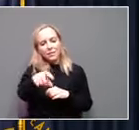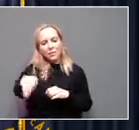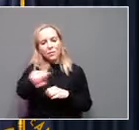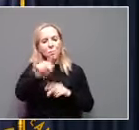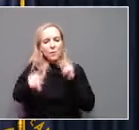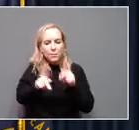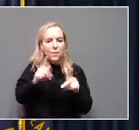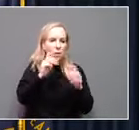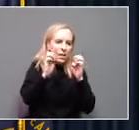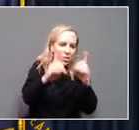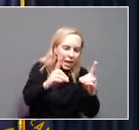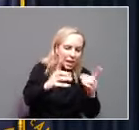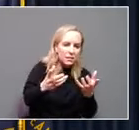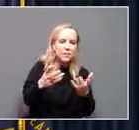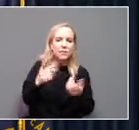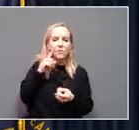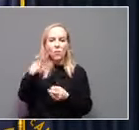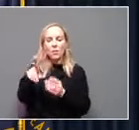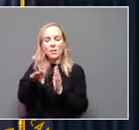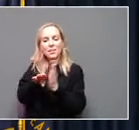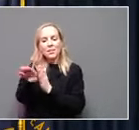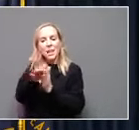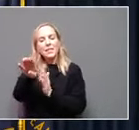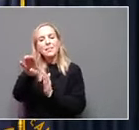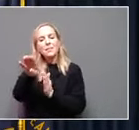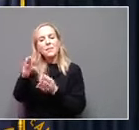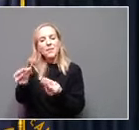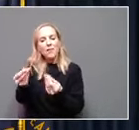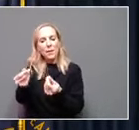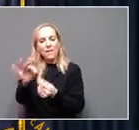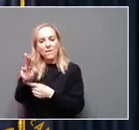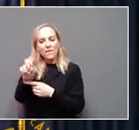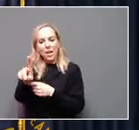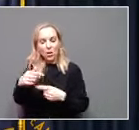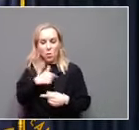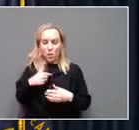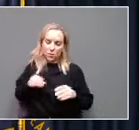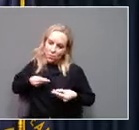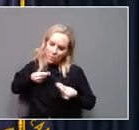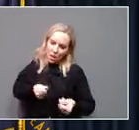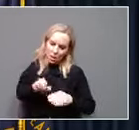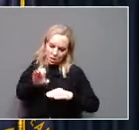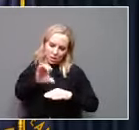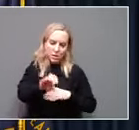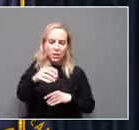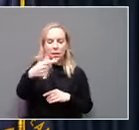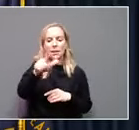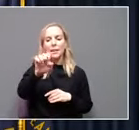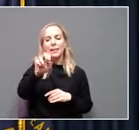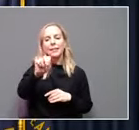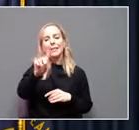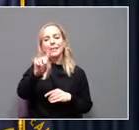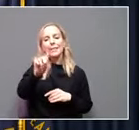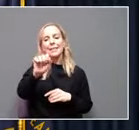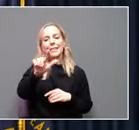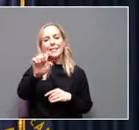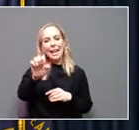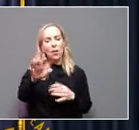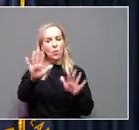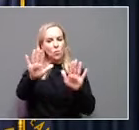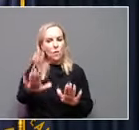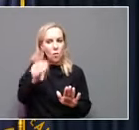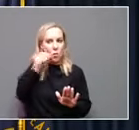education, in a site development fund. We spent a lot of money making Glendale a great home that Ford saw and came